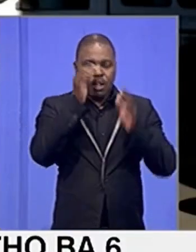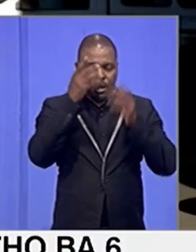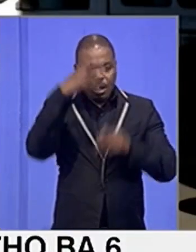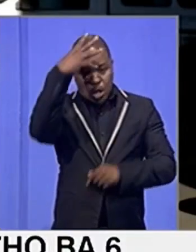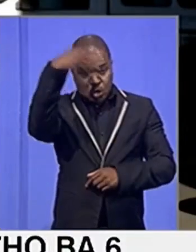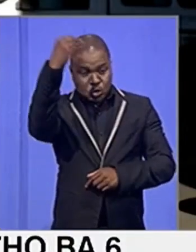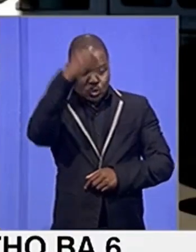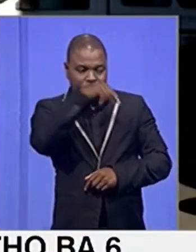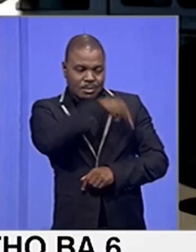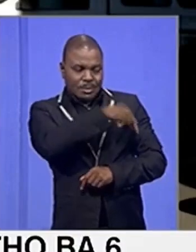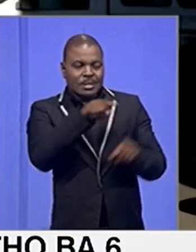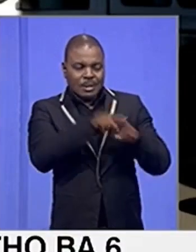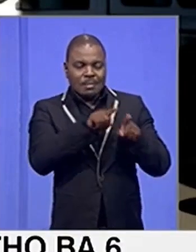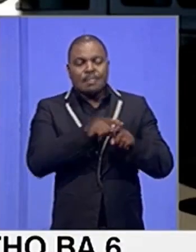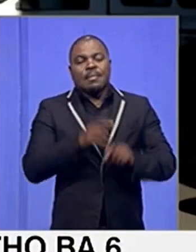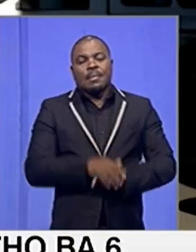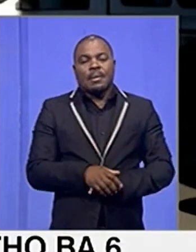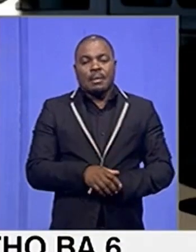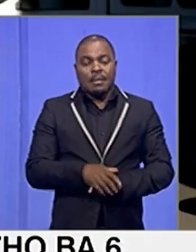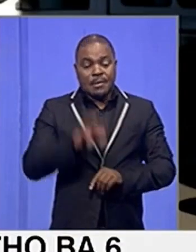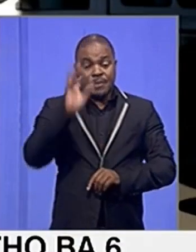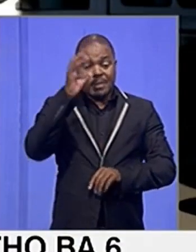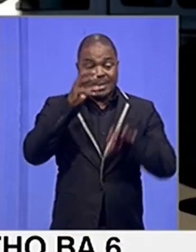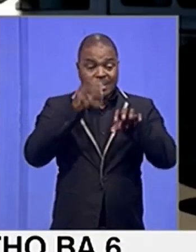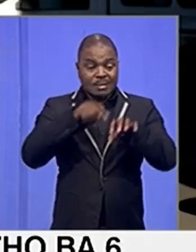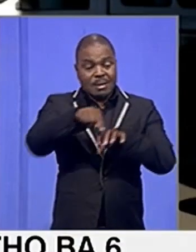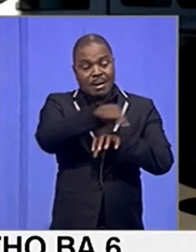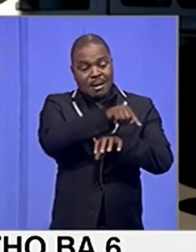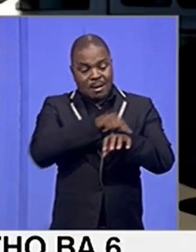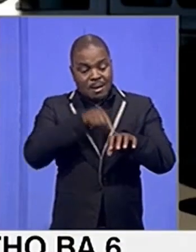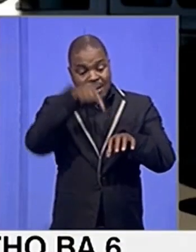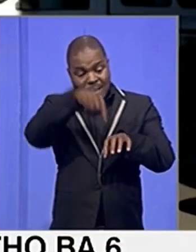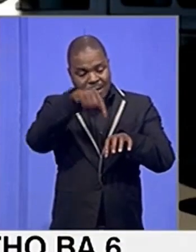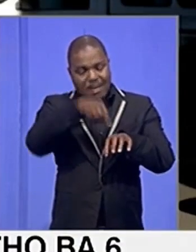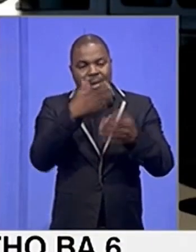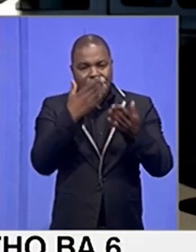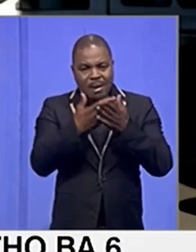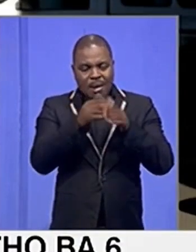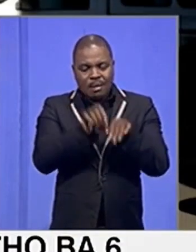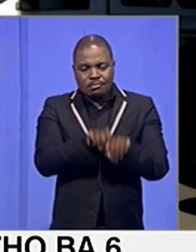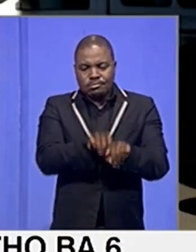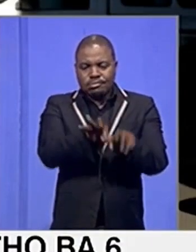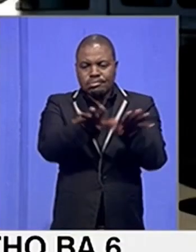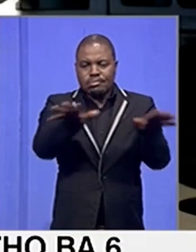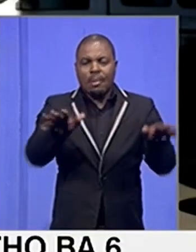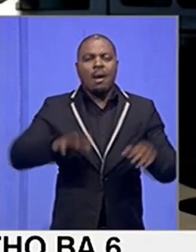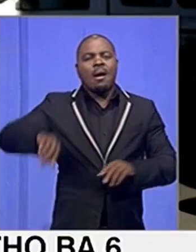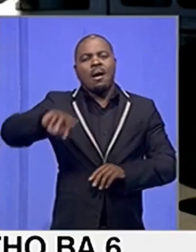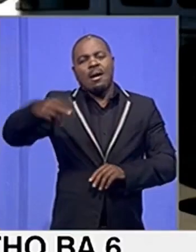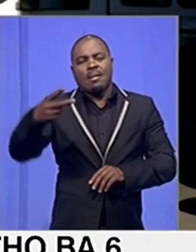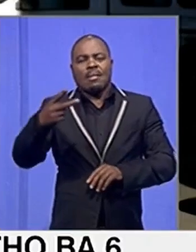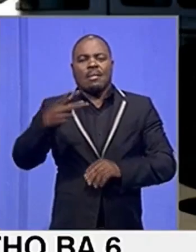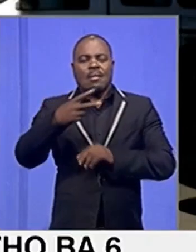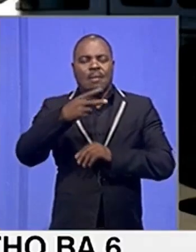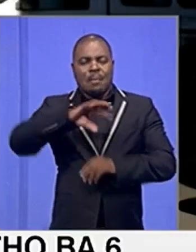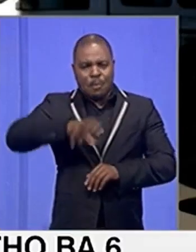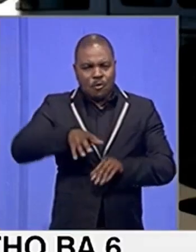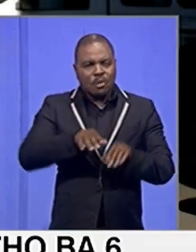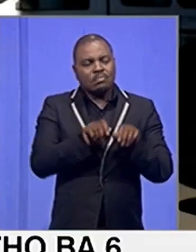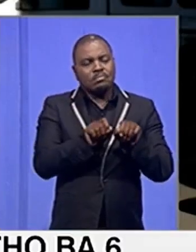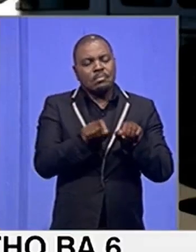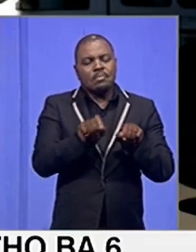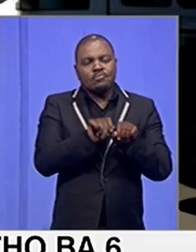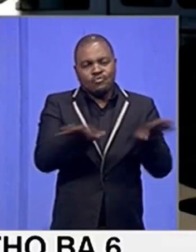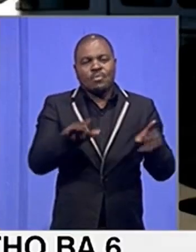Lesotho jwale se etsa lang ka ra Freestata se ka tshwaetsa di province tse ding re batla ho nka boikarabelo letona